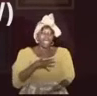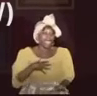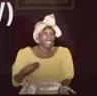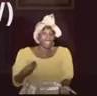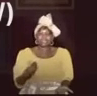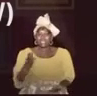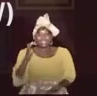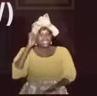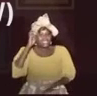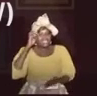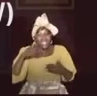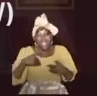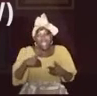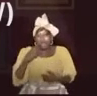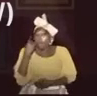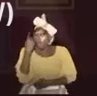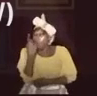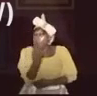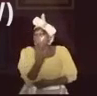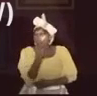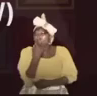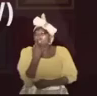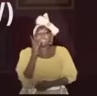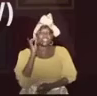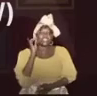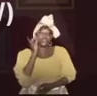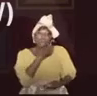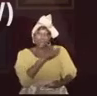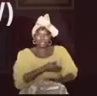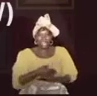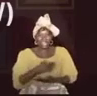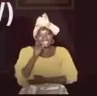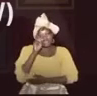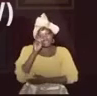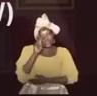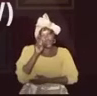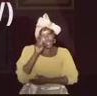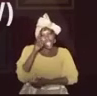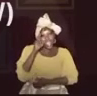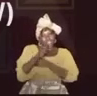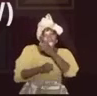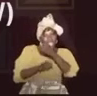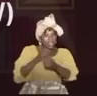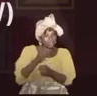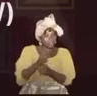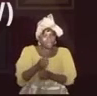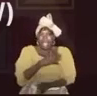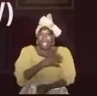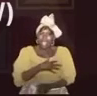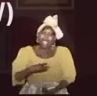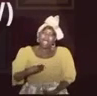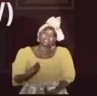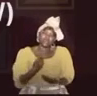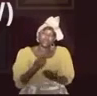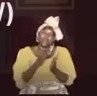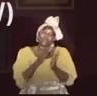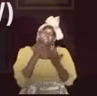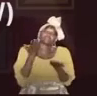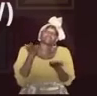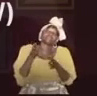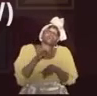an only daughter, about 12 years of age, and she was lying there